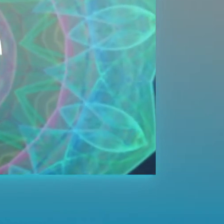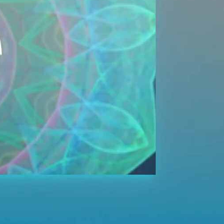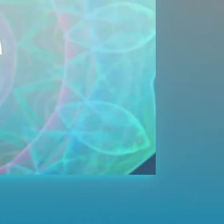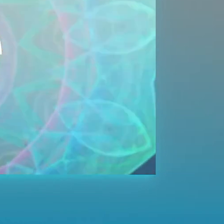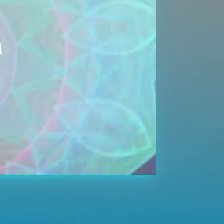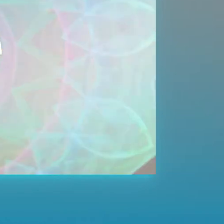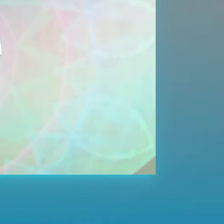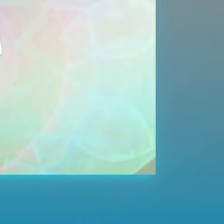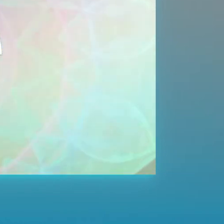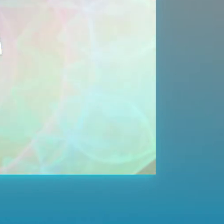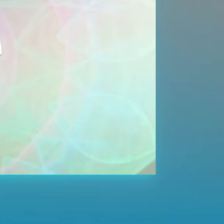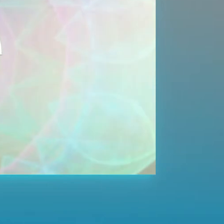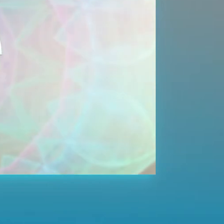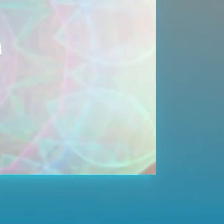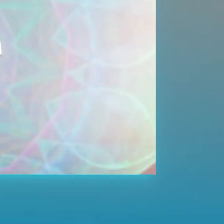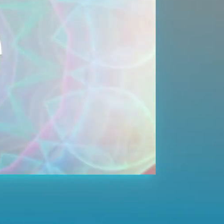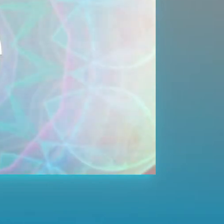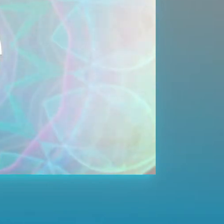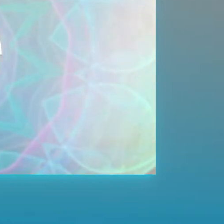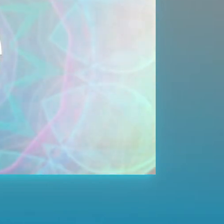two. One, two.